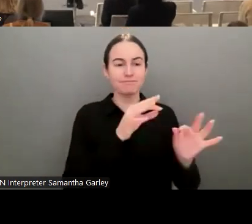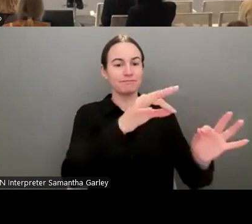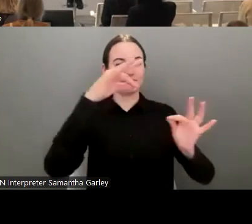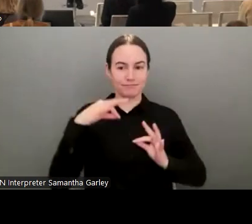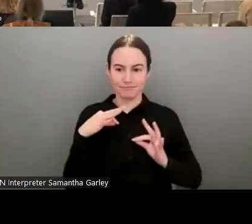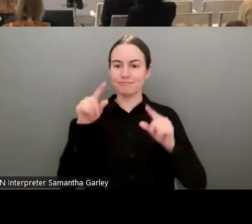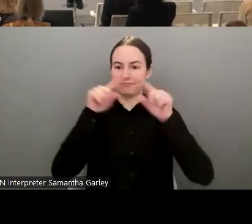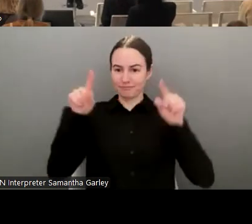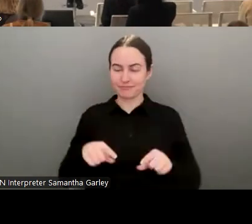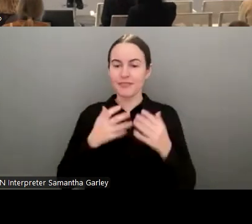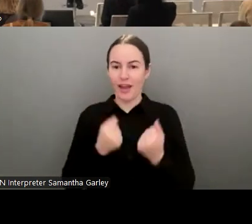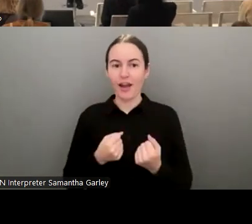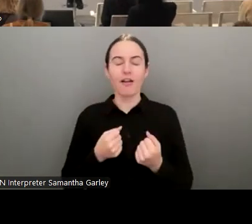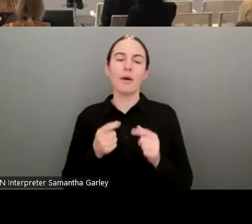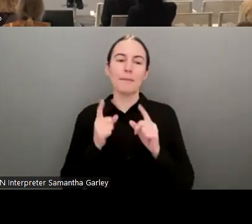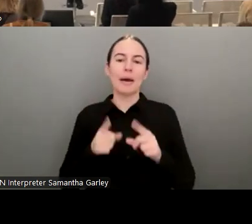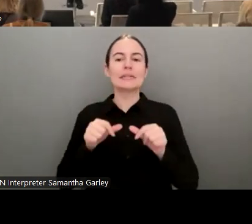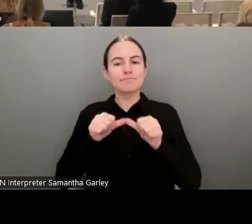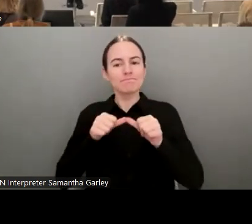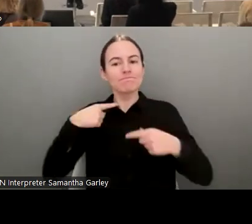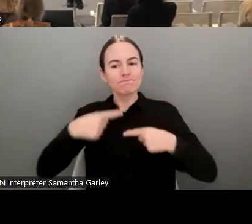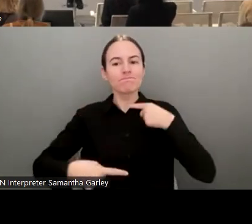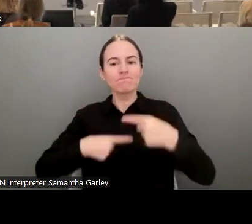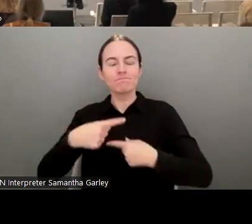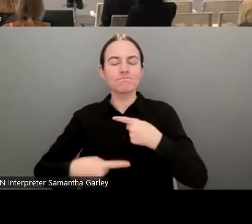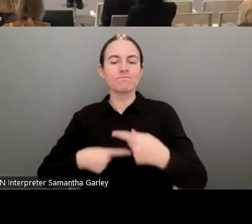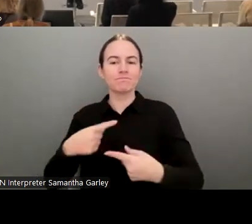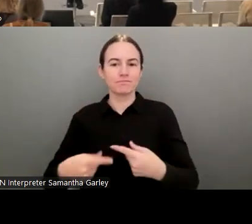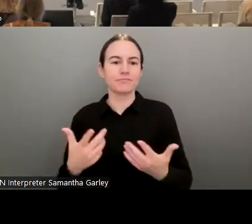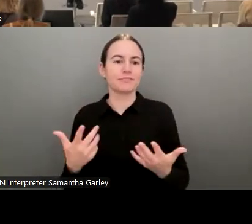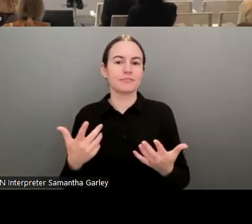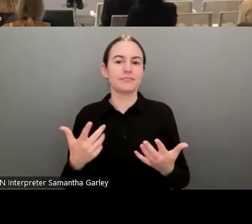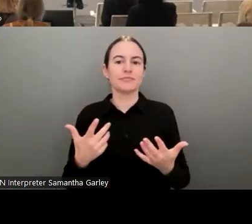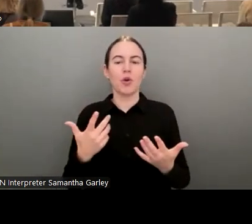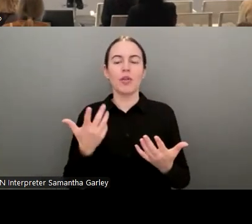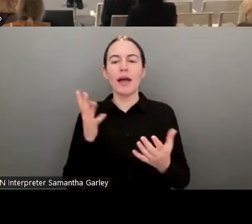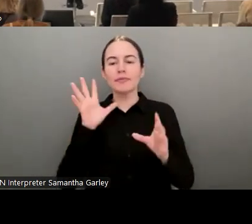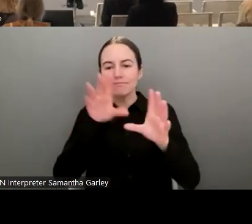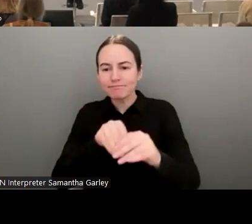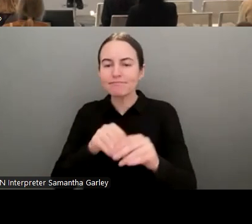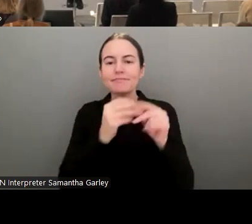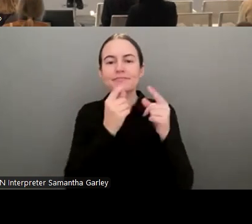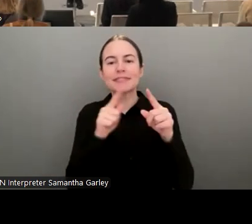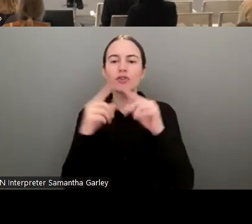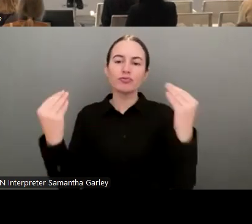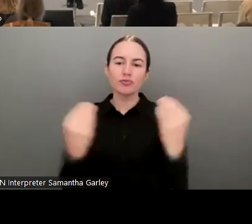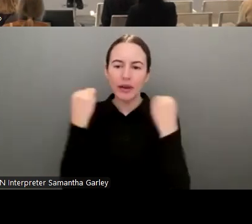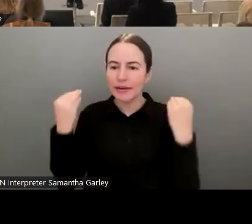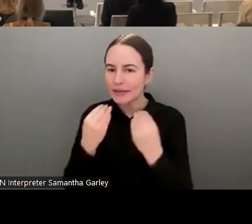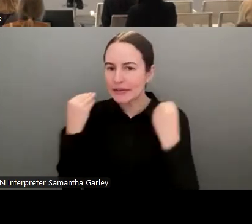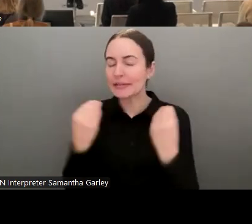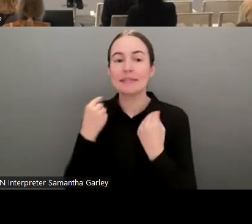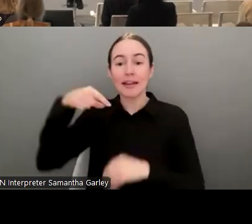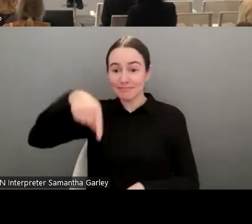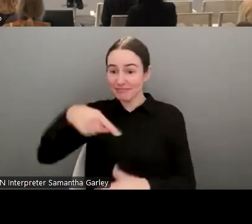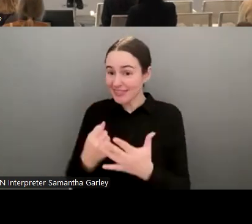certification, then you need to maintain it also. So you need to participate in a certain amount of, for example, events like this,